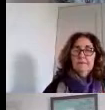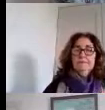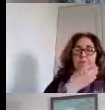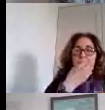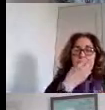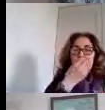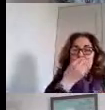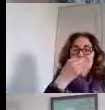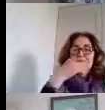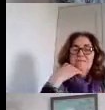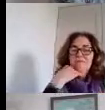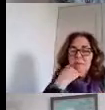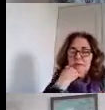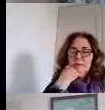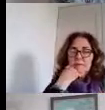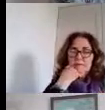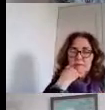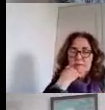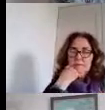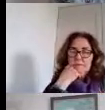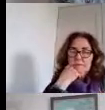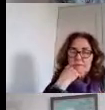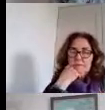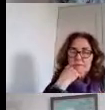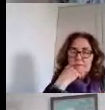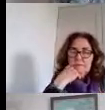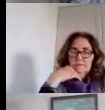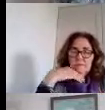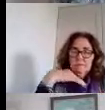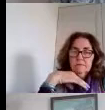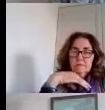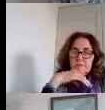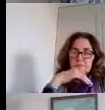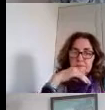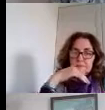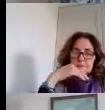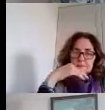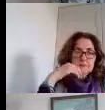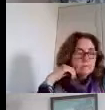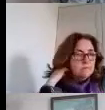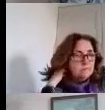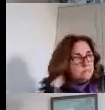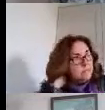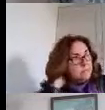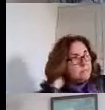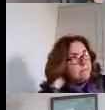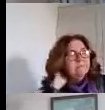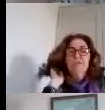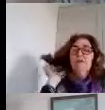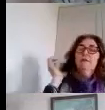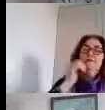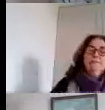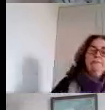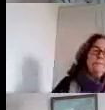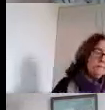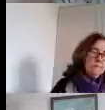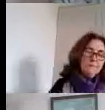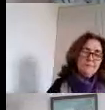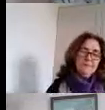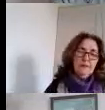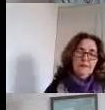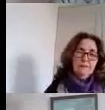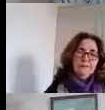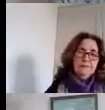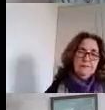people we support, a system which would allow us to evidence and quantify the outcomes that we were supporting people to